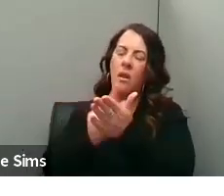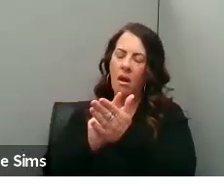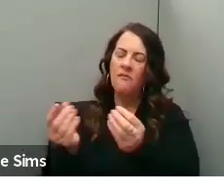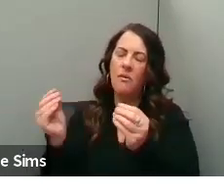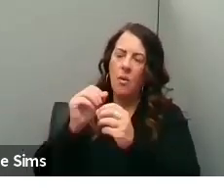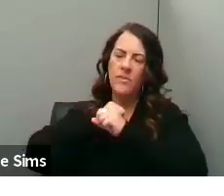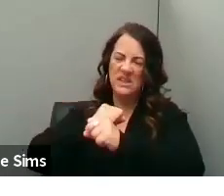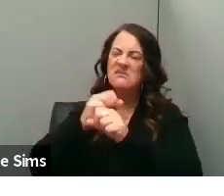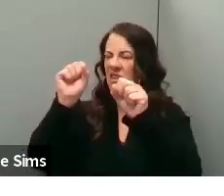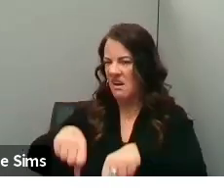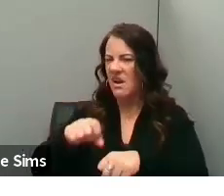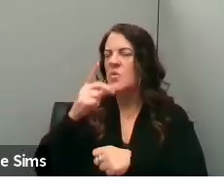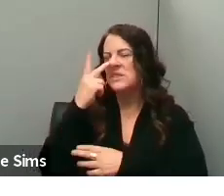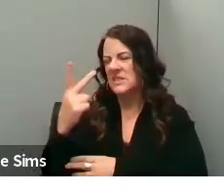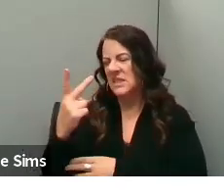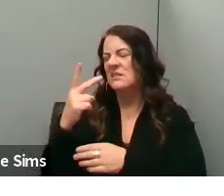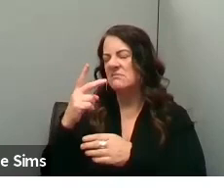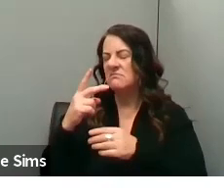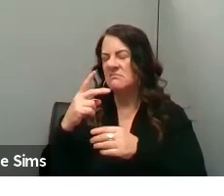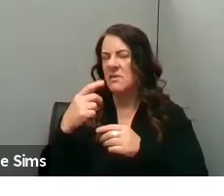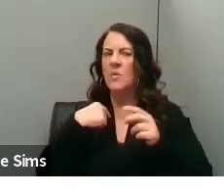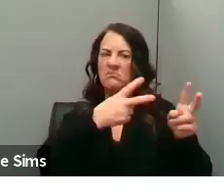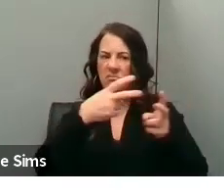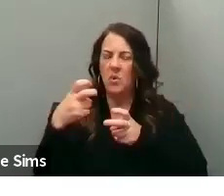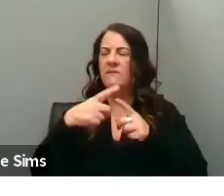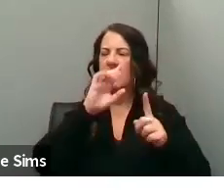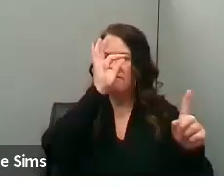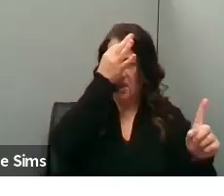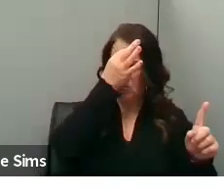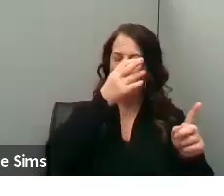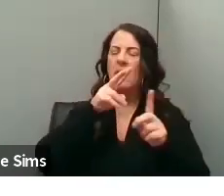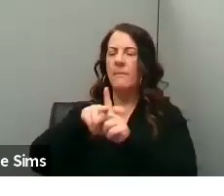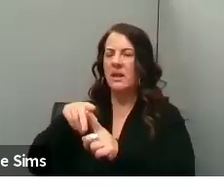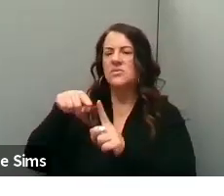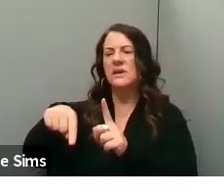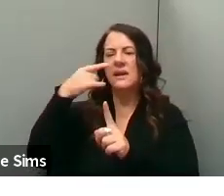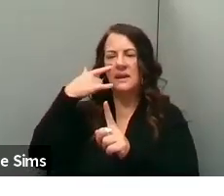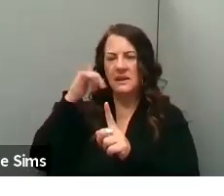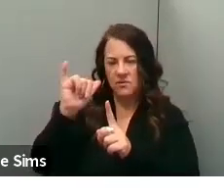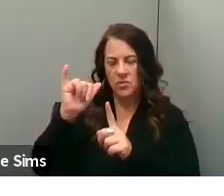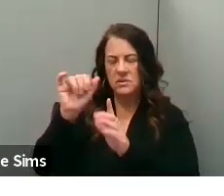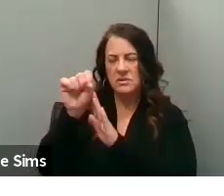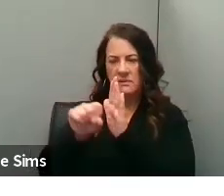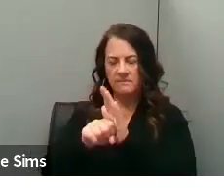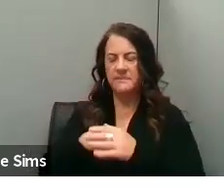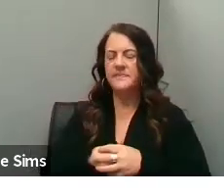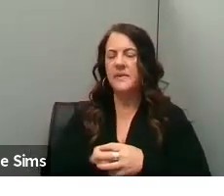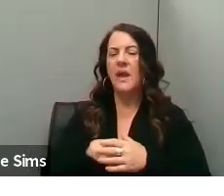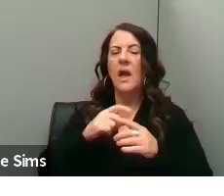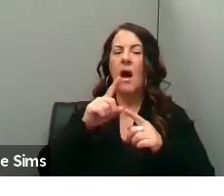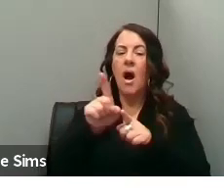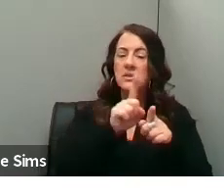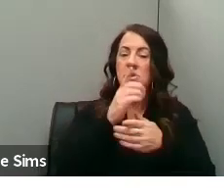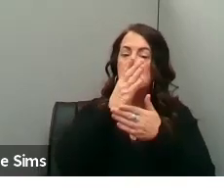see in the federal laws. And so we'll be talking about that soon. And then there are also local city and